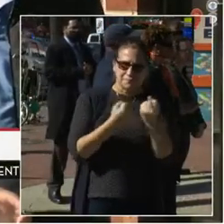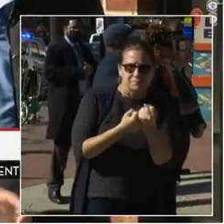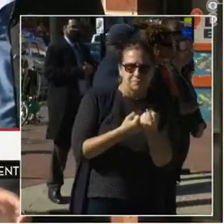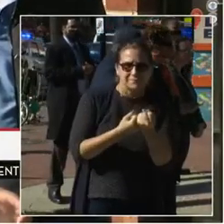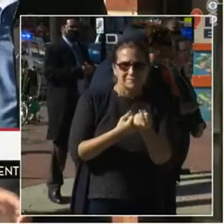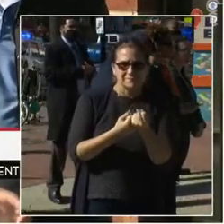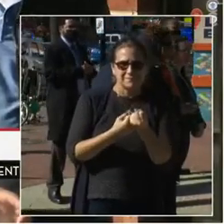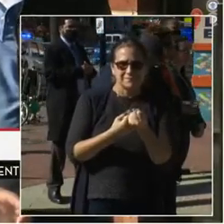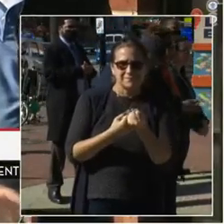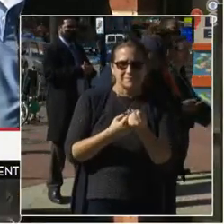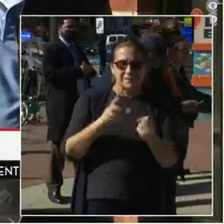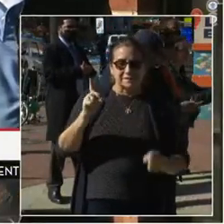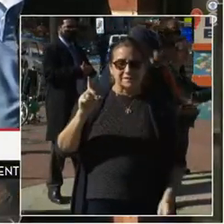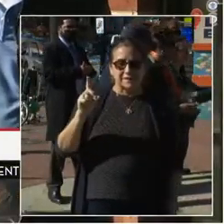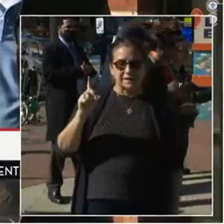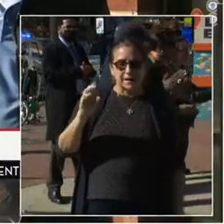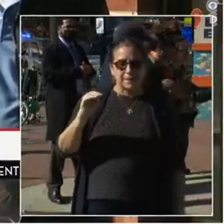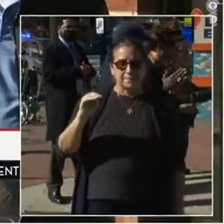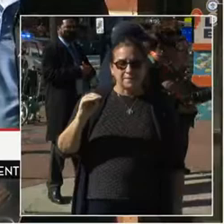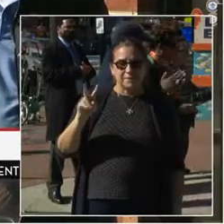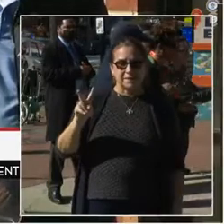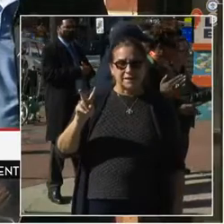Week, right?